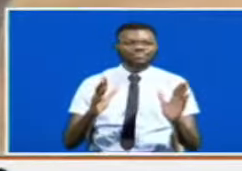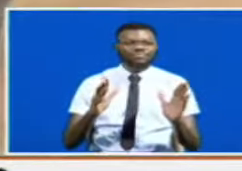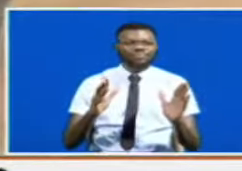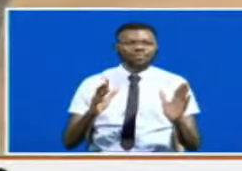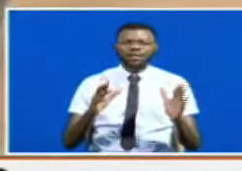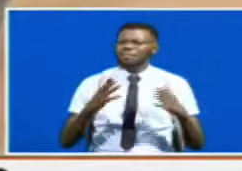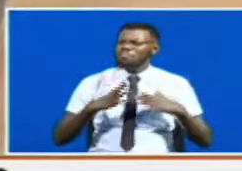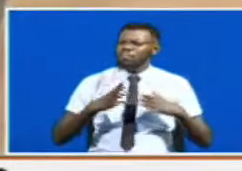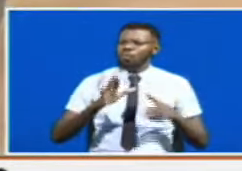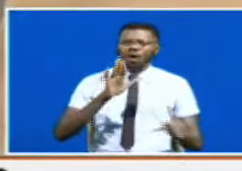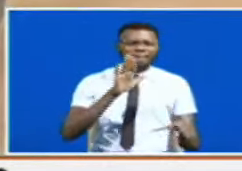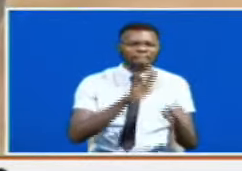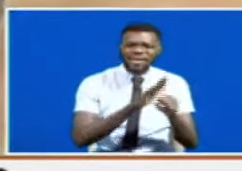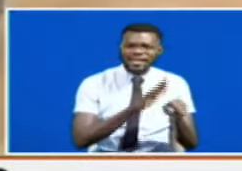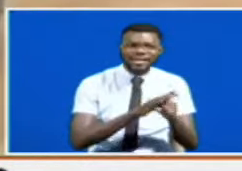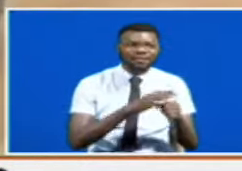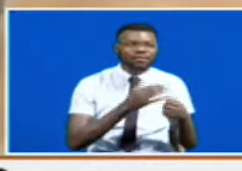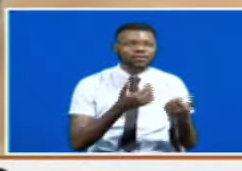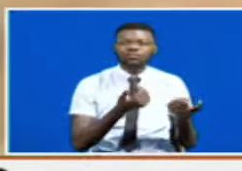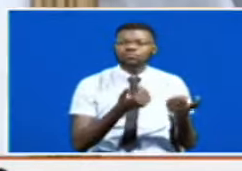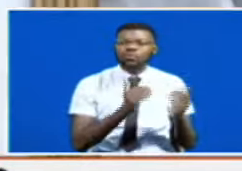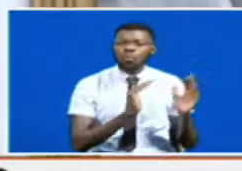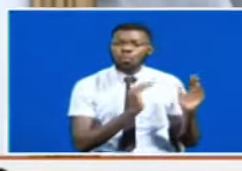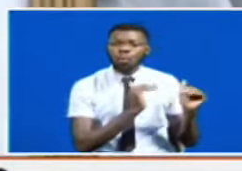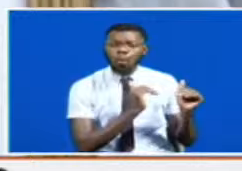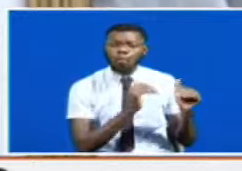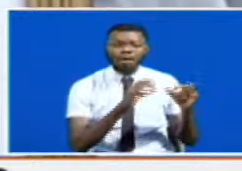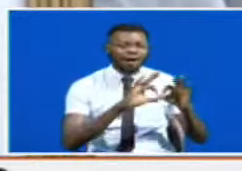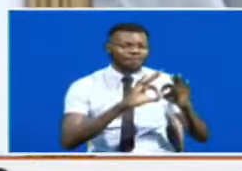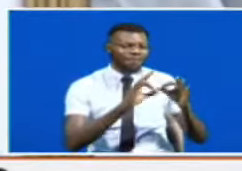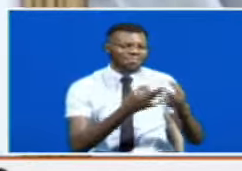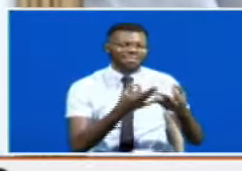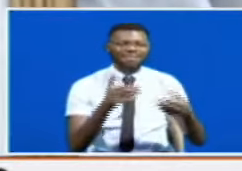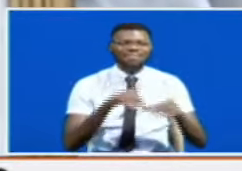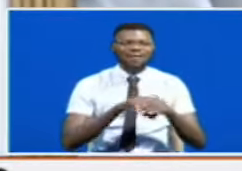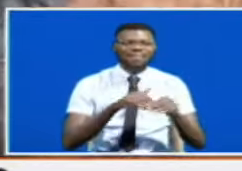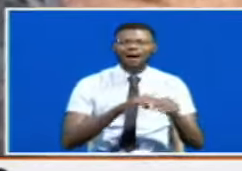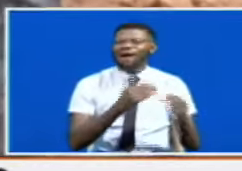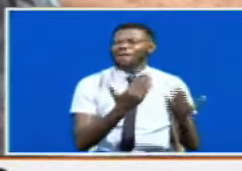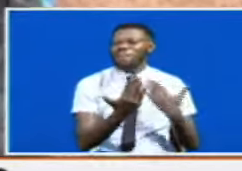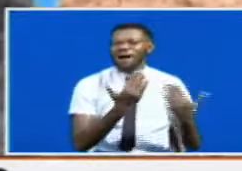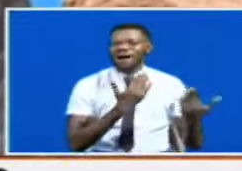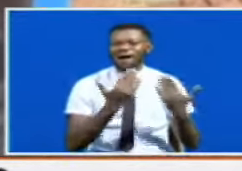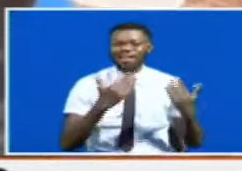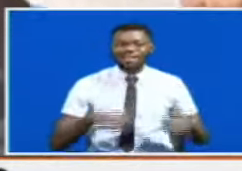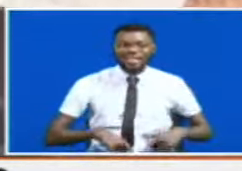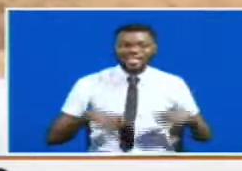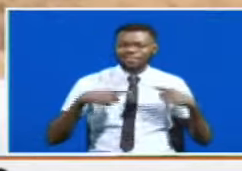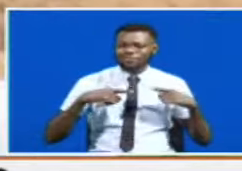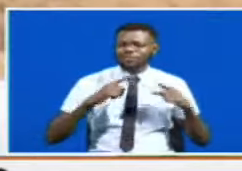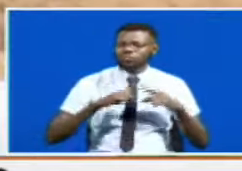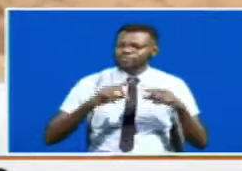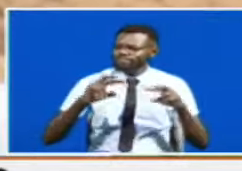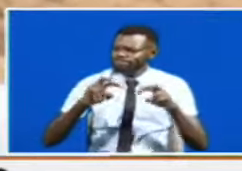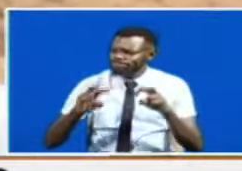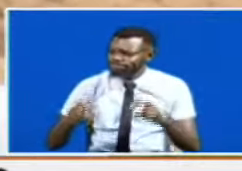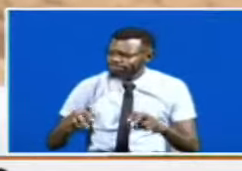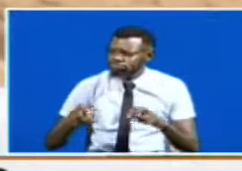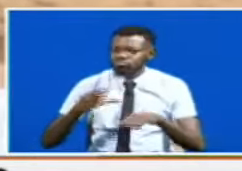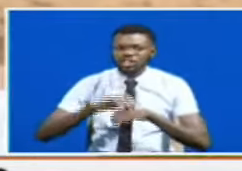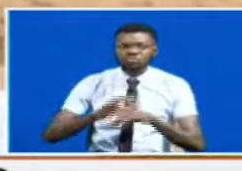devastated people hoping to get their loved ones alive. His efforts, he is sad, bore no fruits. Nilifika Malindi,